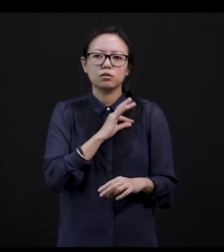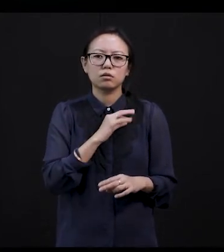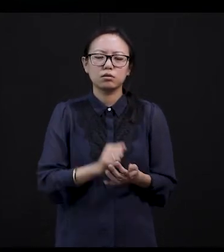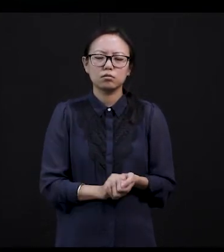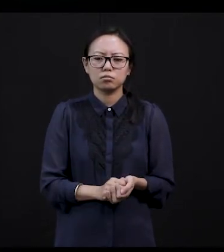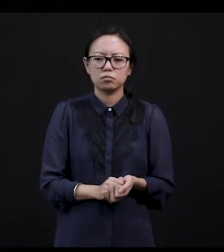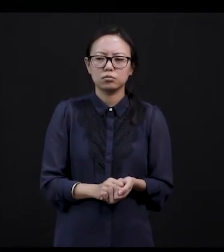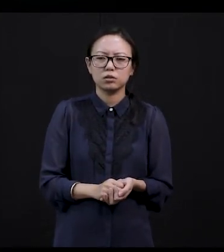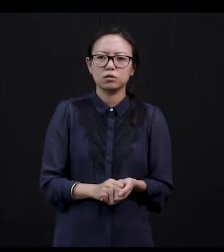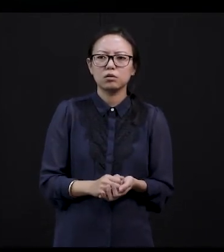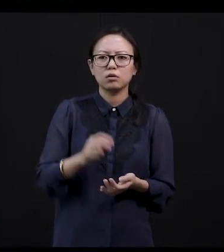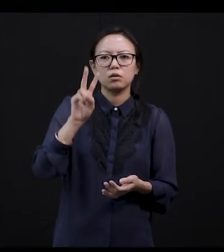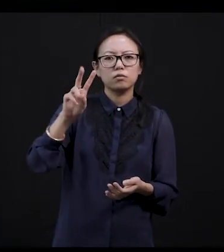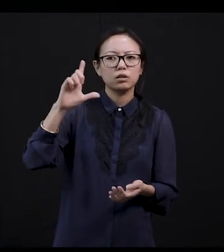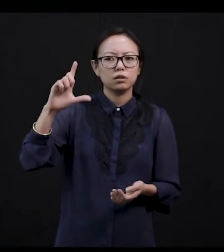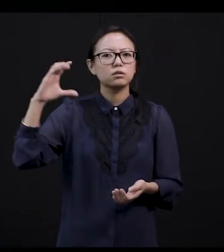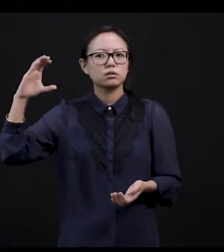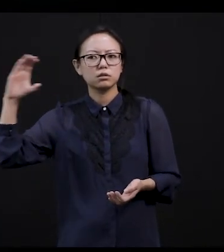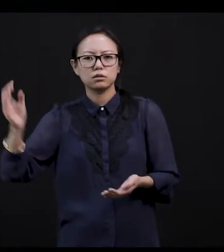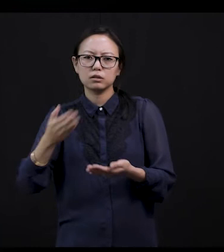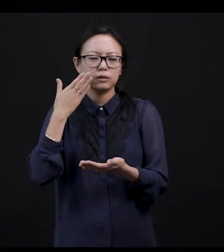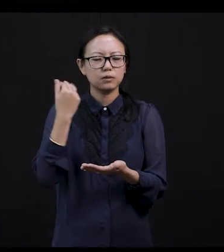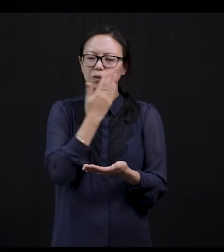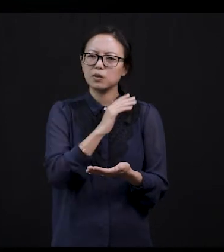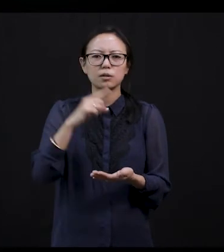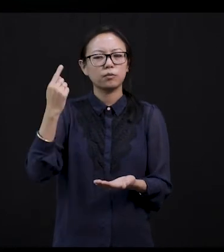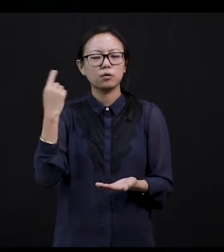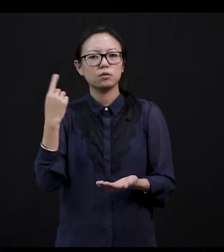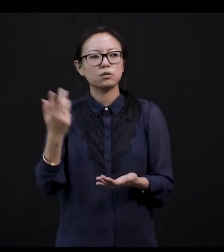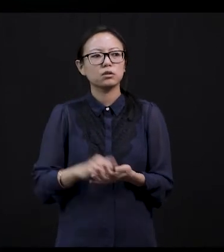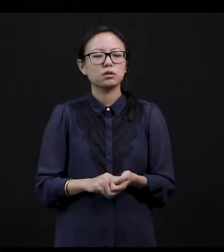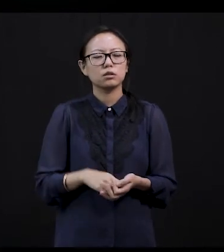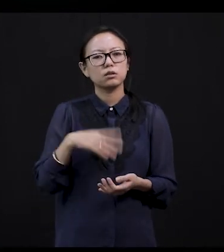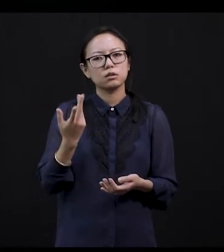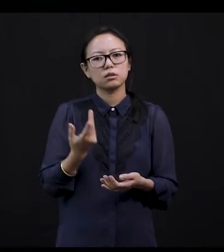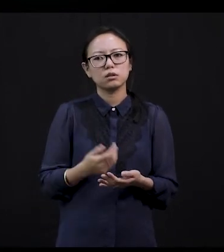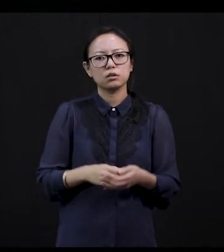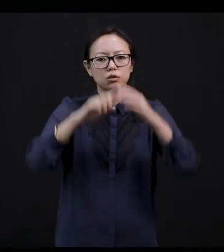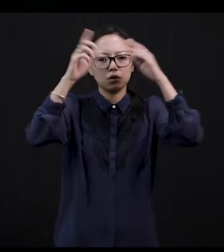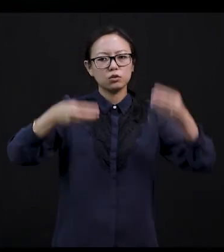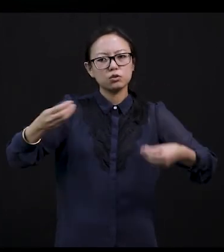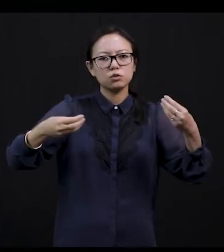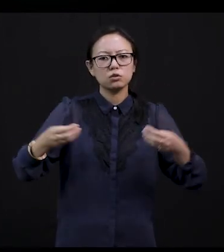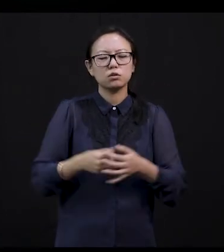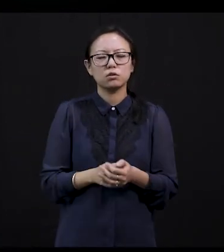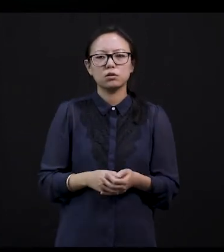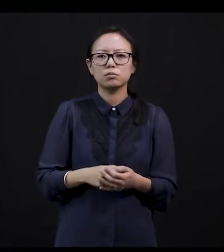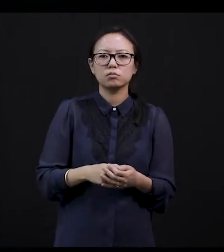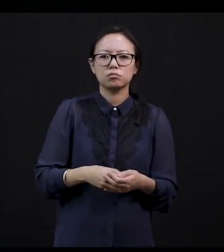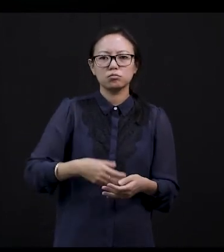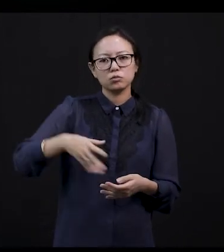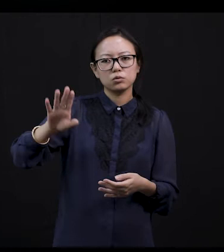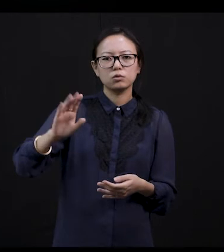if I say I only like VLCC cream, so I'm going to go to the retailer that I go to and I'll say the shopkeeper, Bhaiya, please only give me